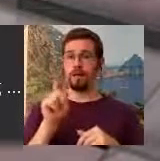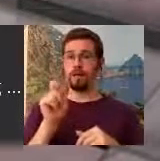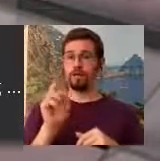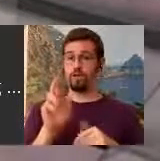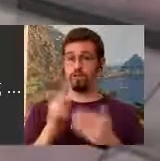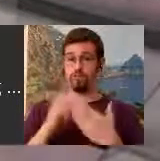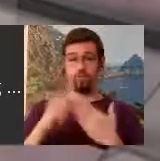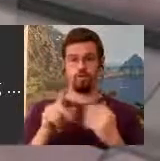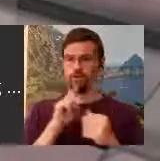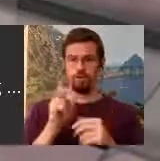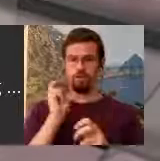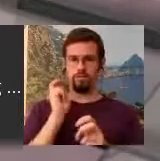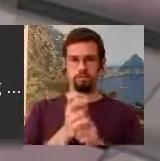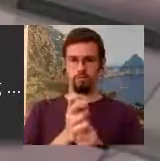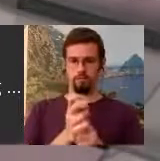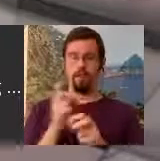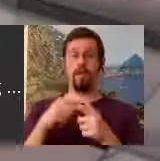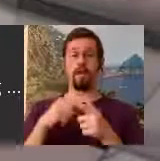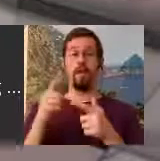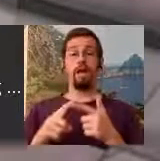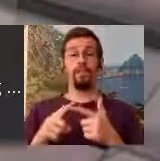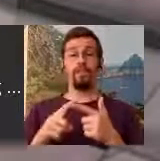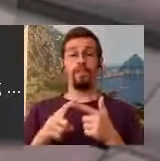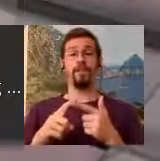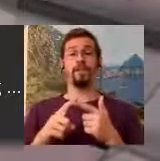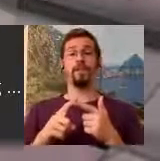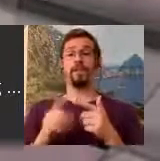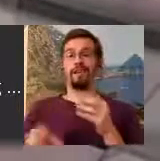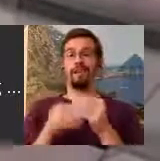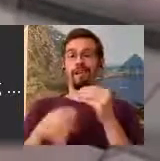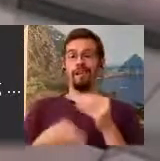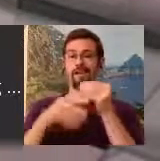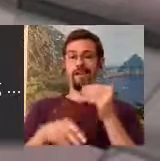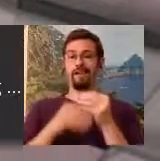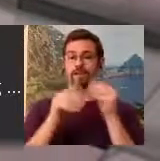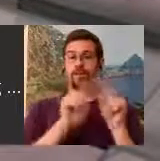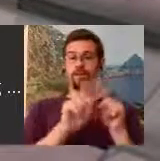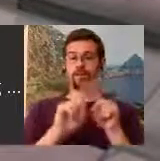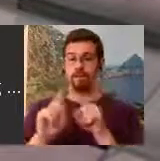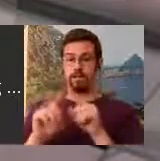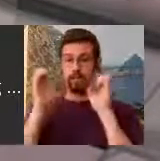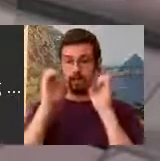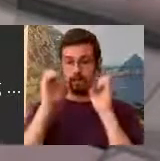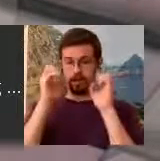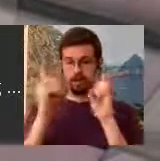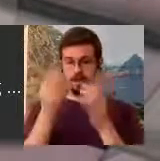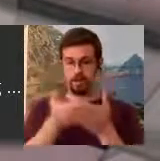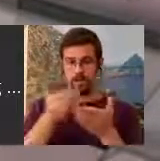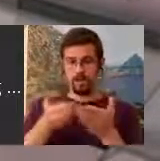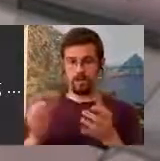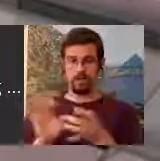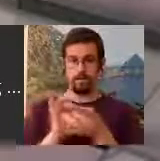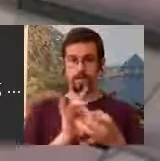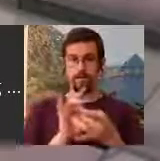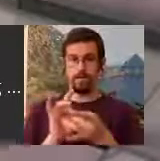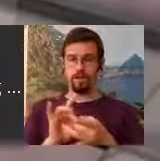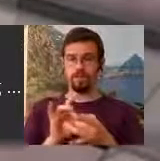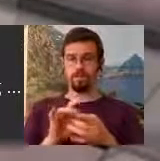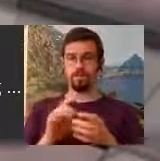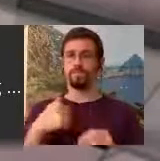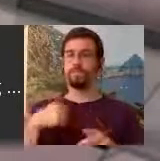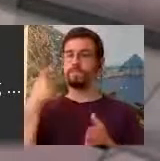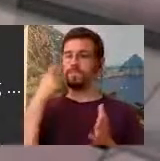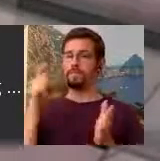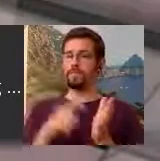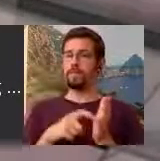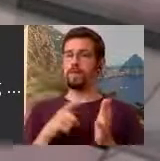alone also add all the education materials related to it. And I noticed that she had several courses